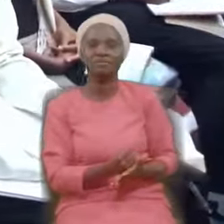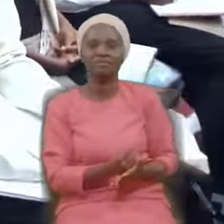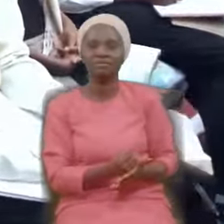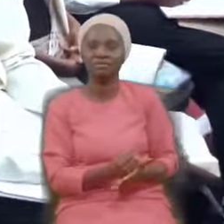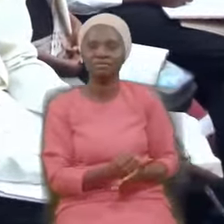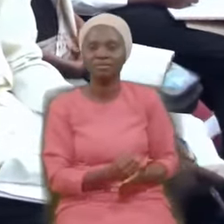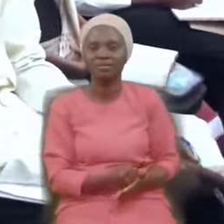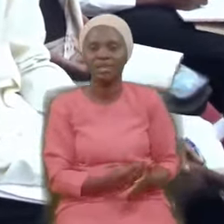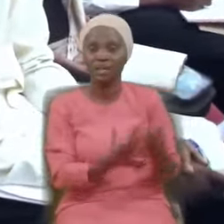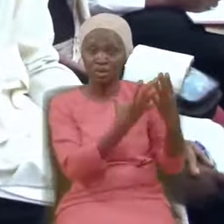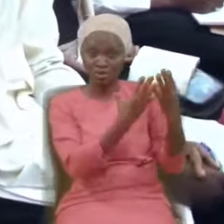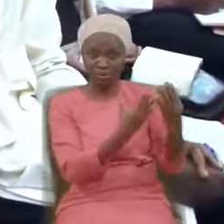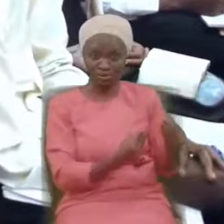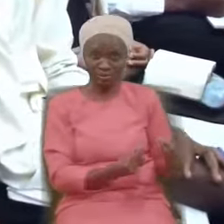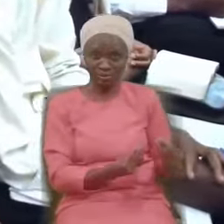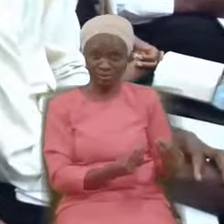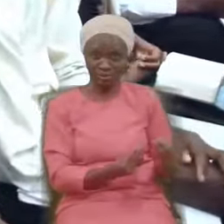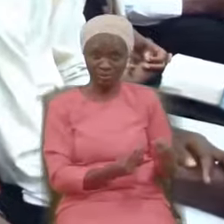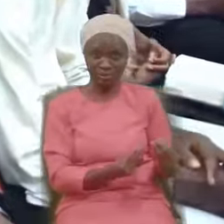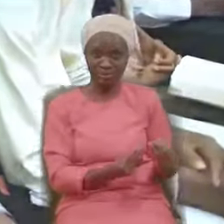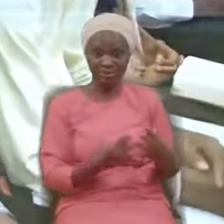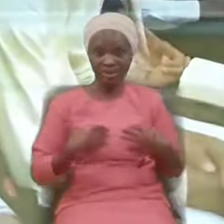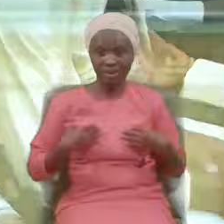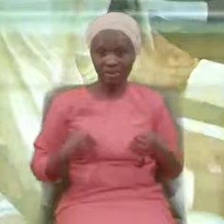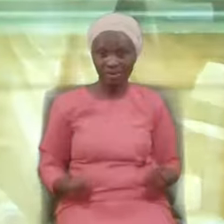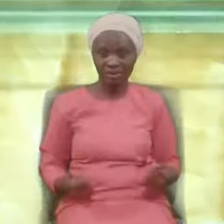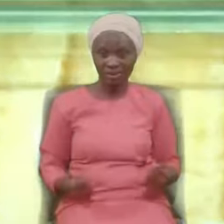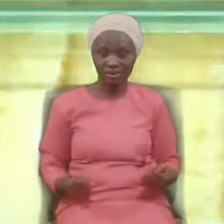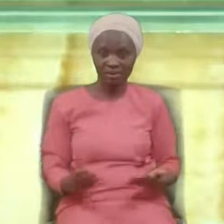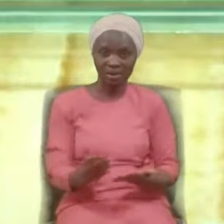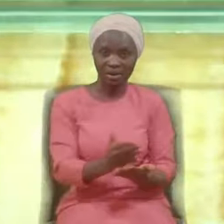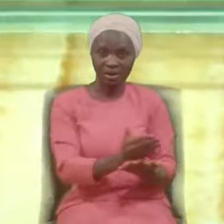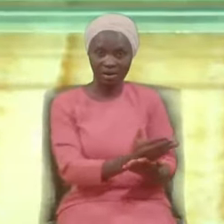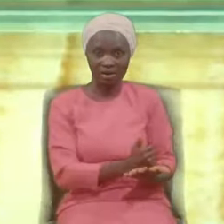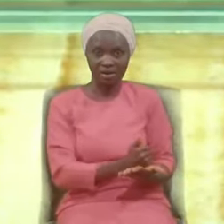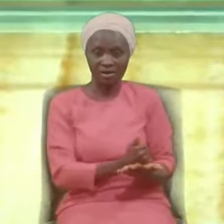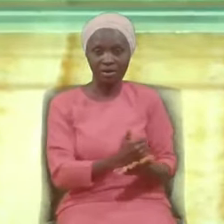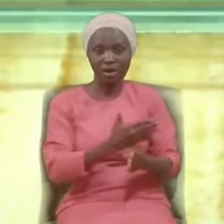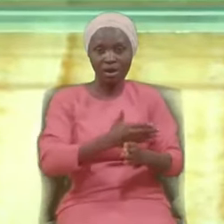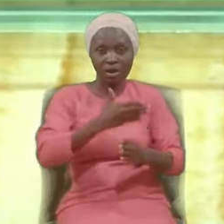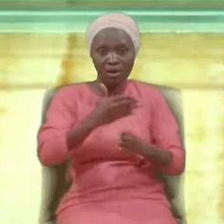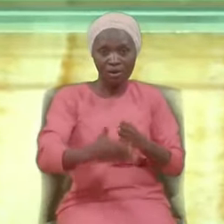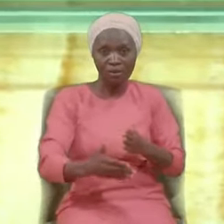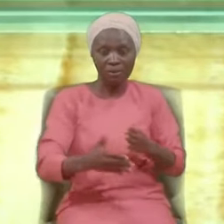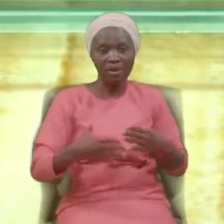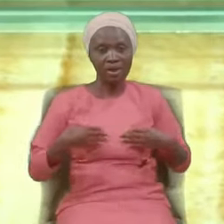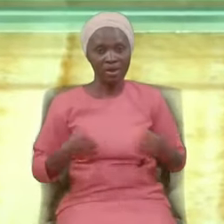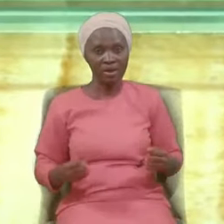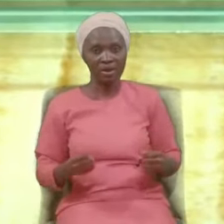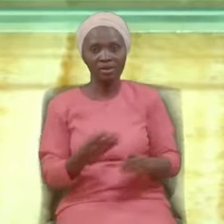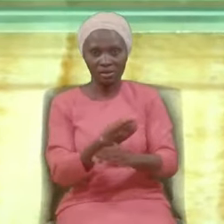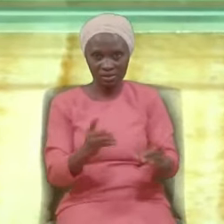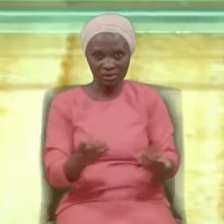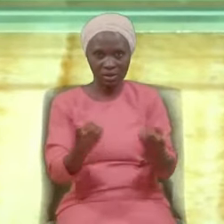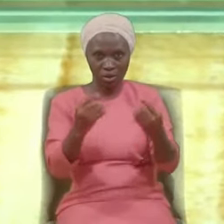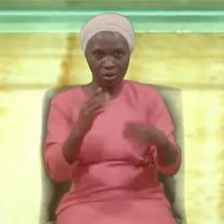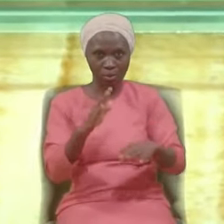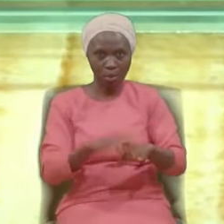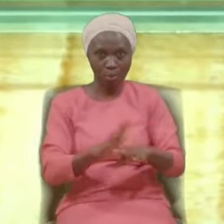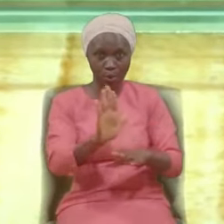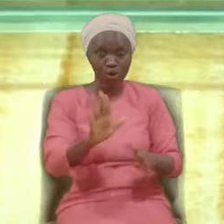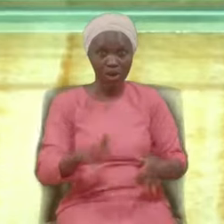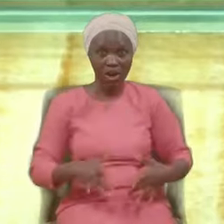Remedy, recovery, total healing, deliverance has come upon your